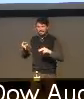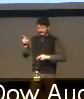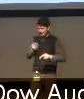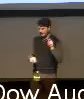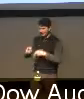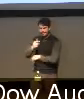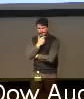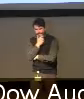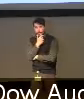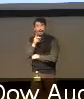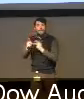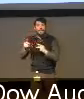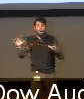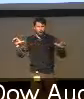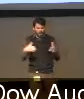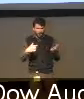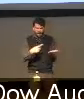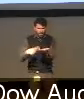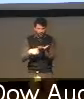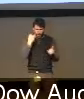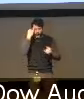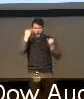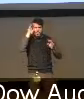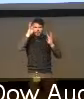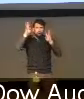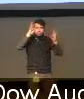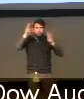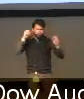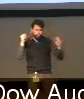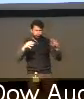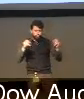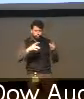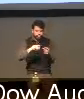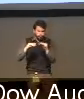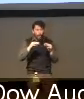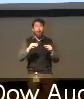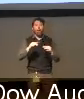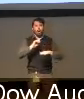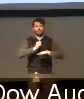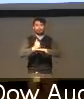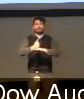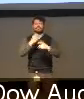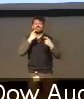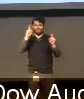creative and innovative ideas, we were able to come up with some solutions